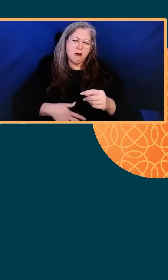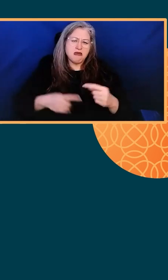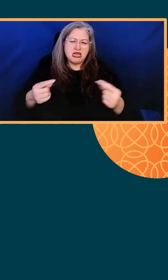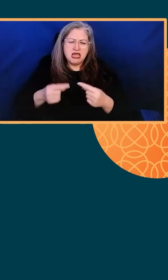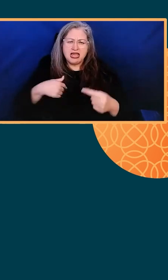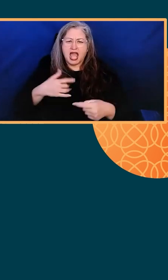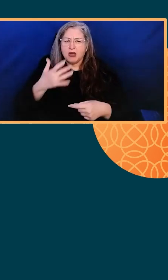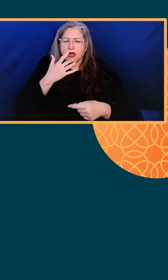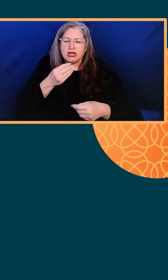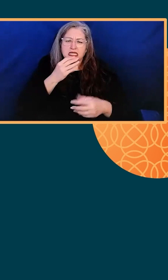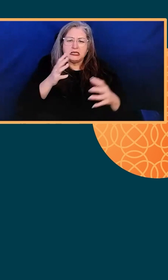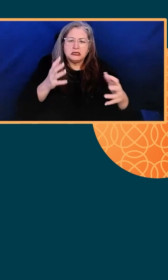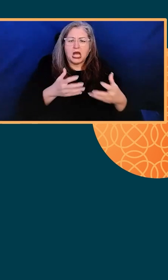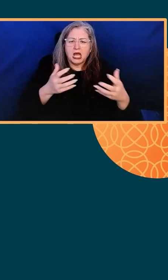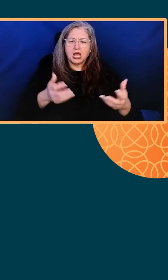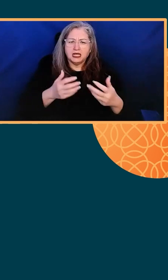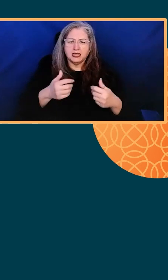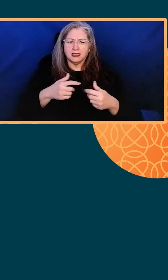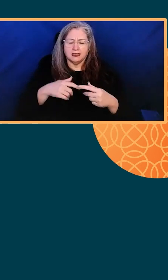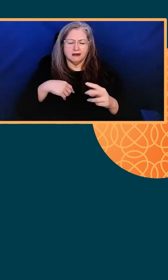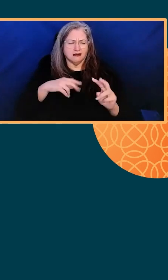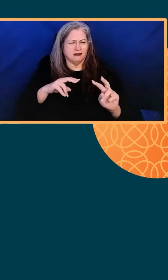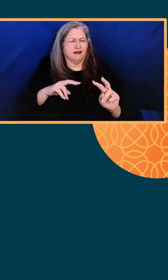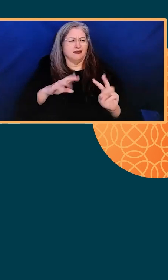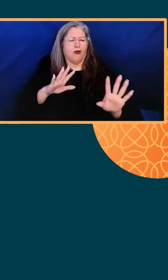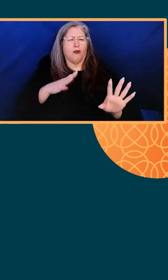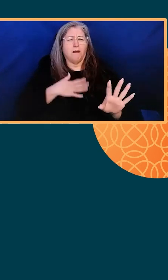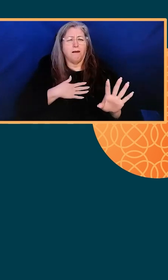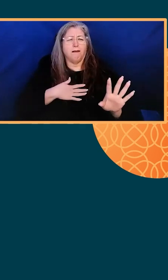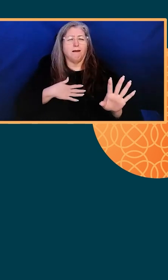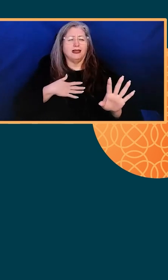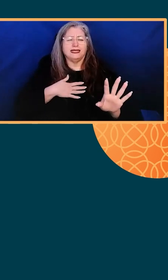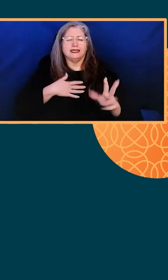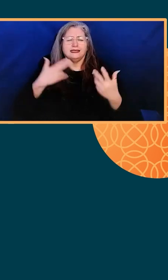rather eat a salad. And I'm just like, please